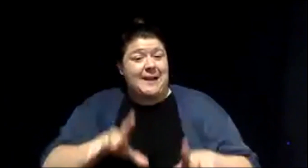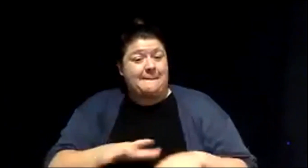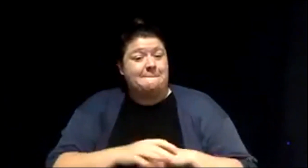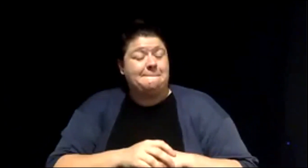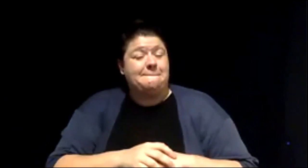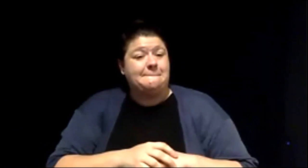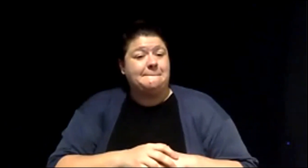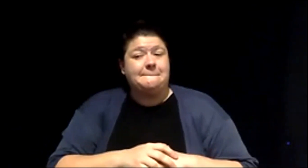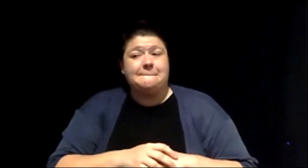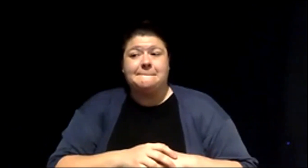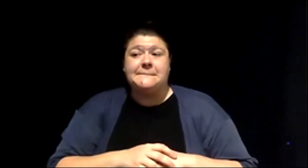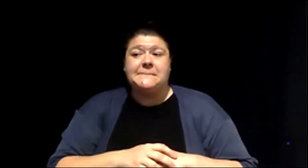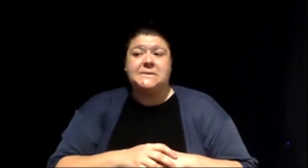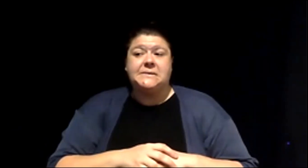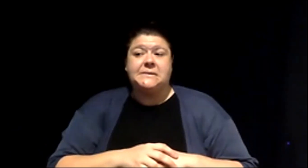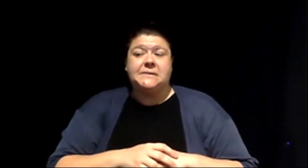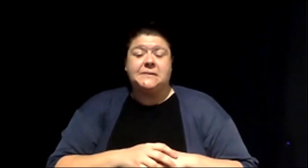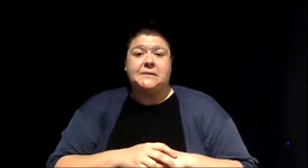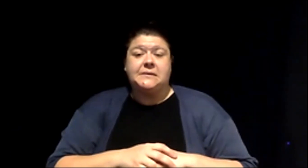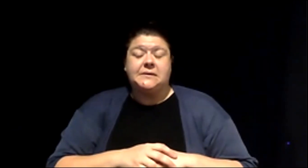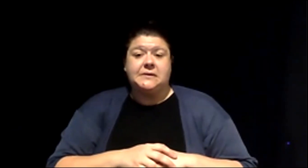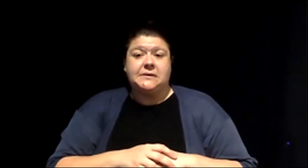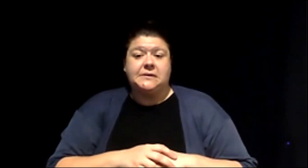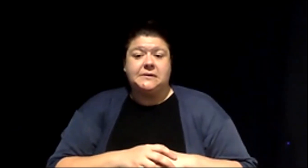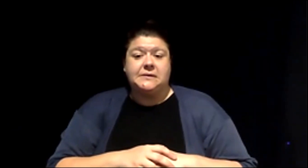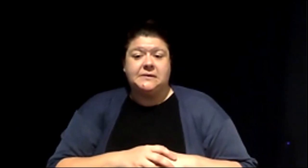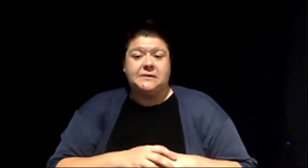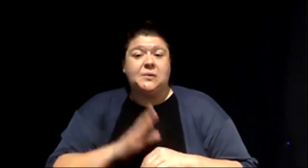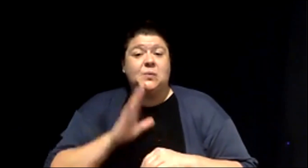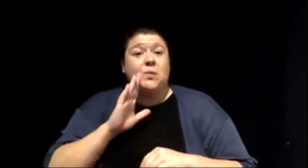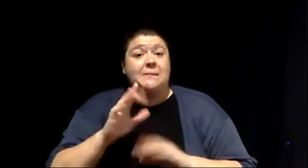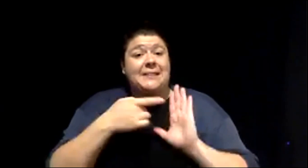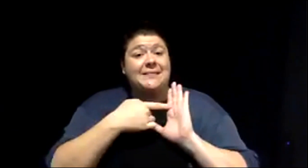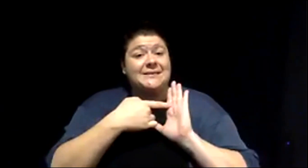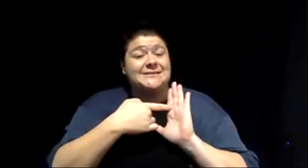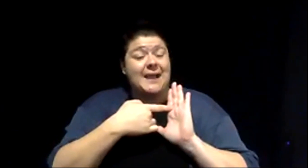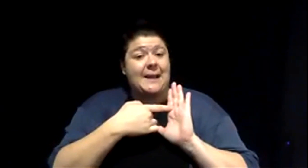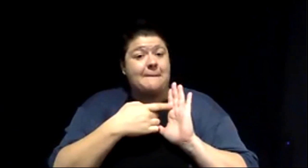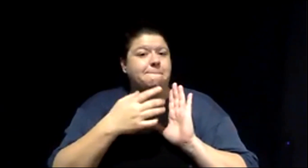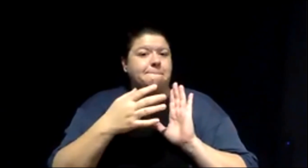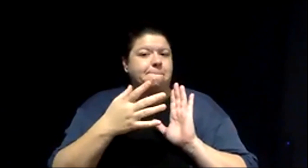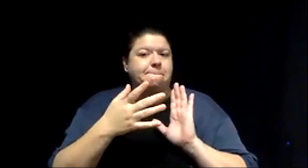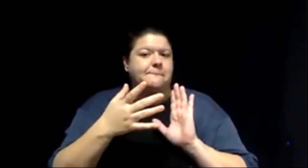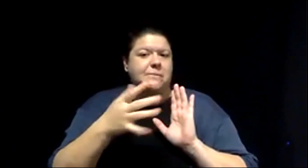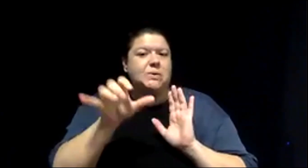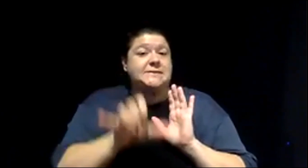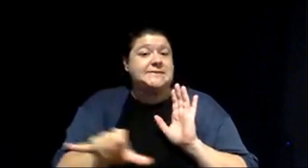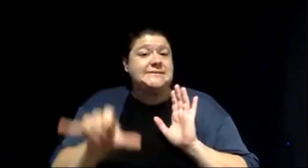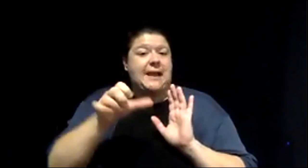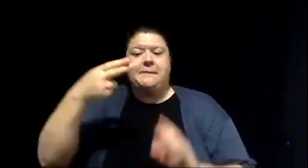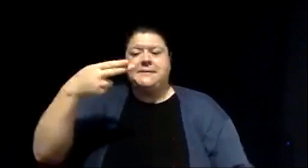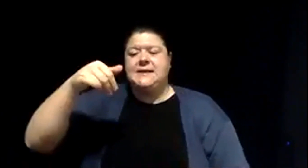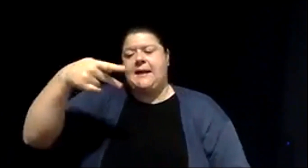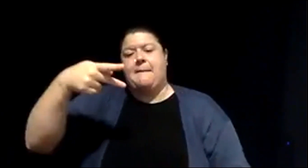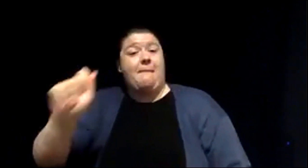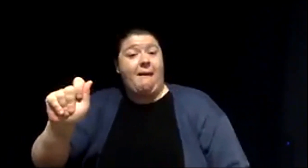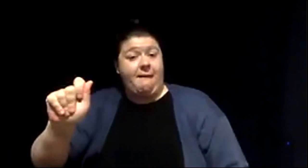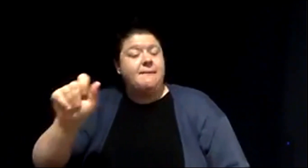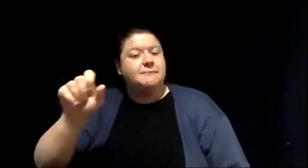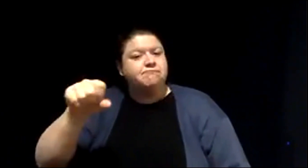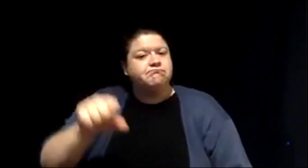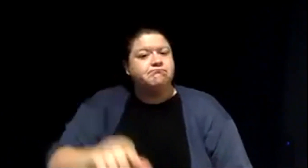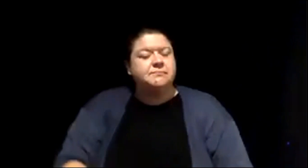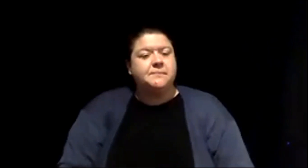is that it'll be the same way as the HIPAA exam. Okay. Now I